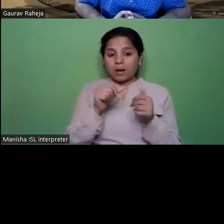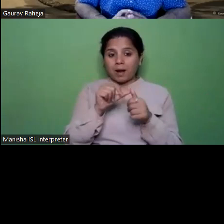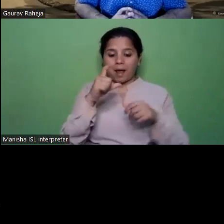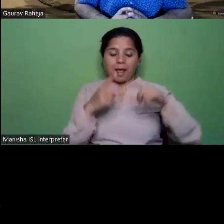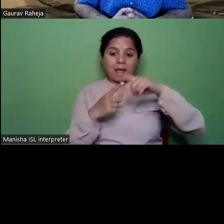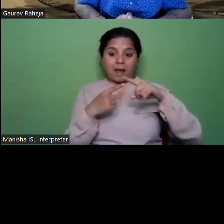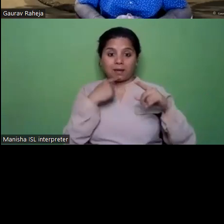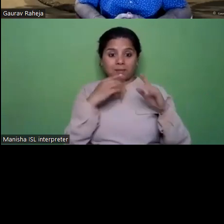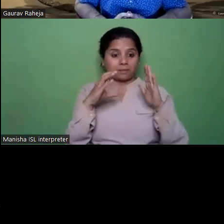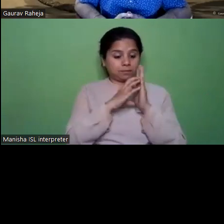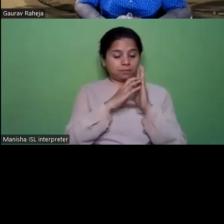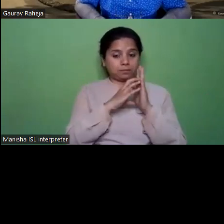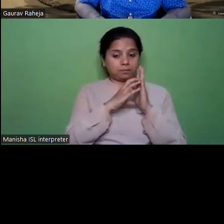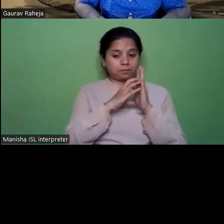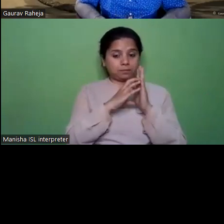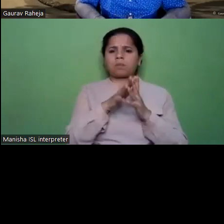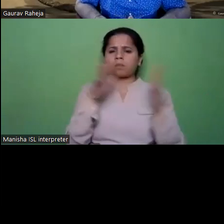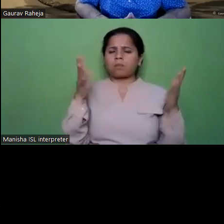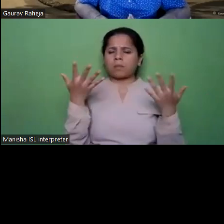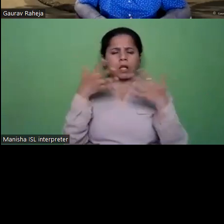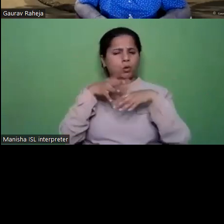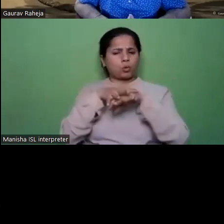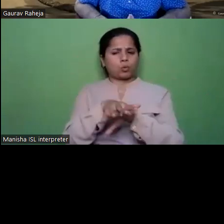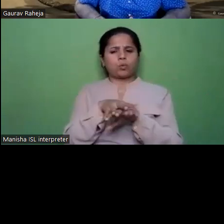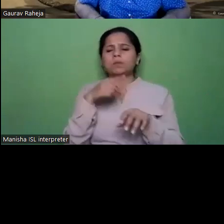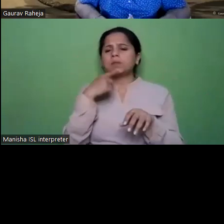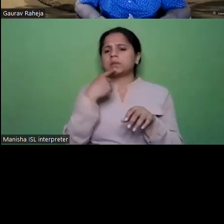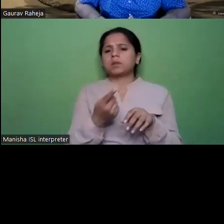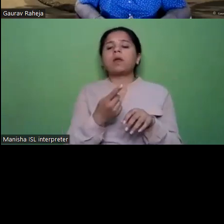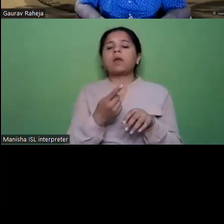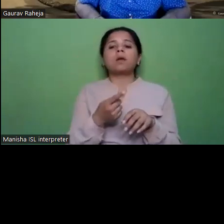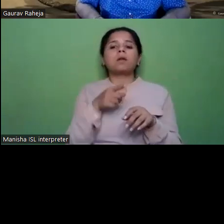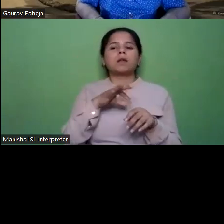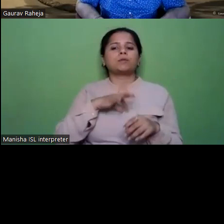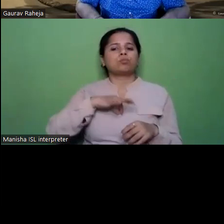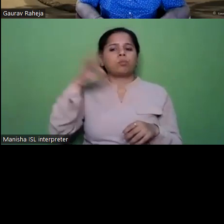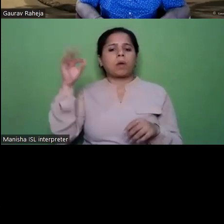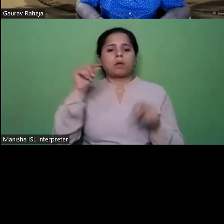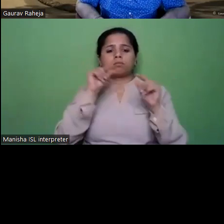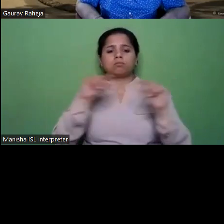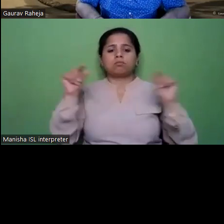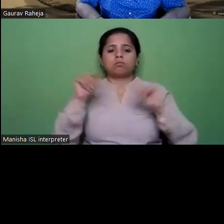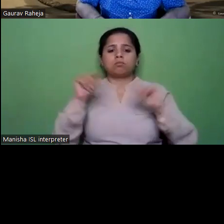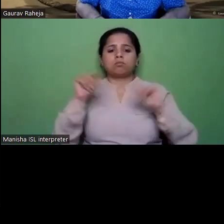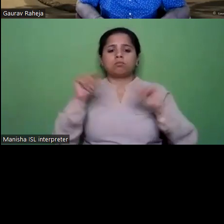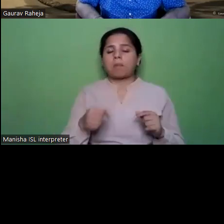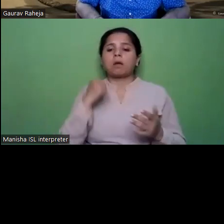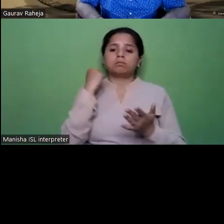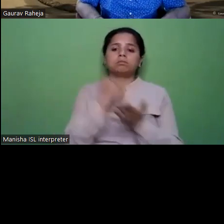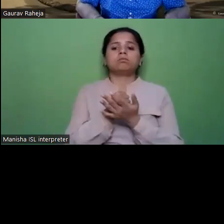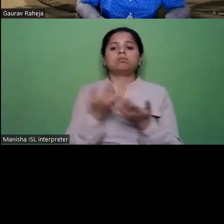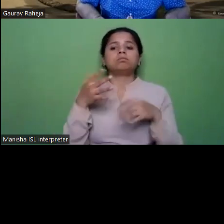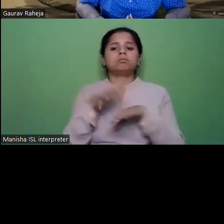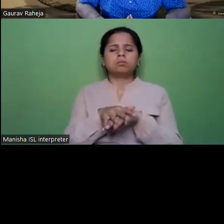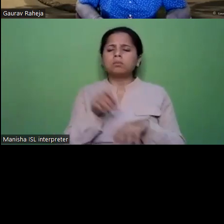it is highly inclusive in terms of its spirit of statements. Of